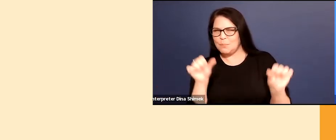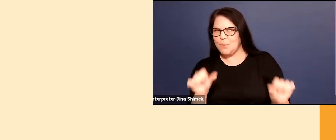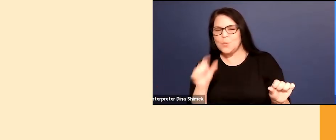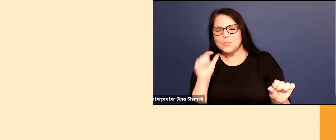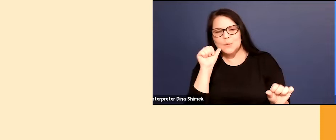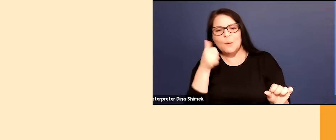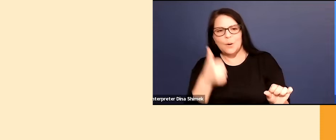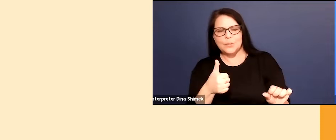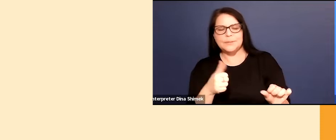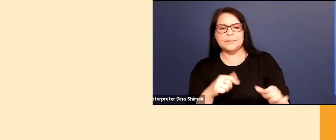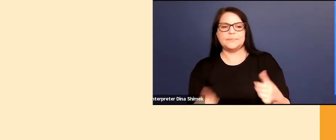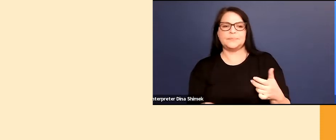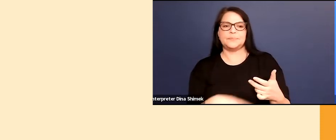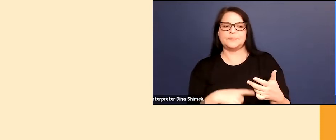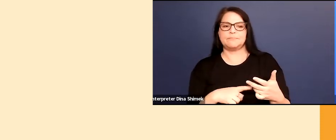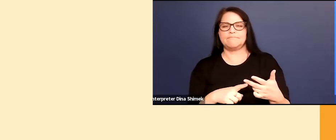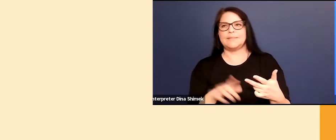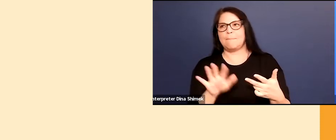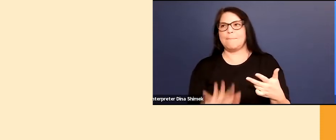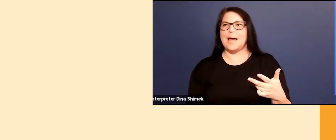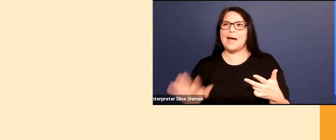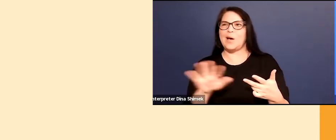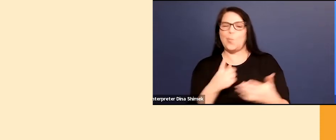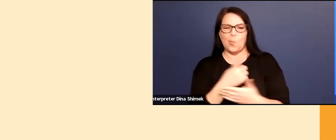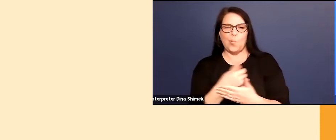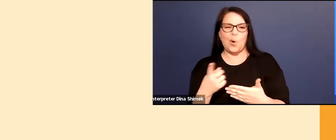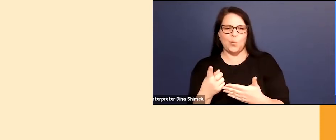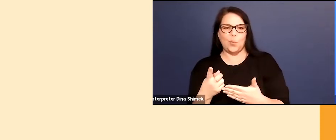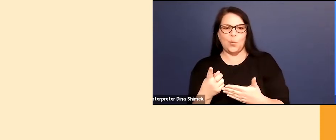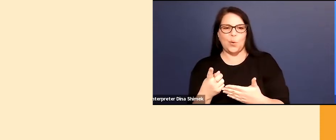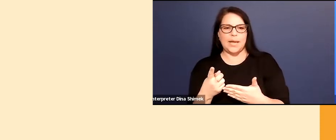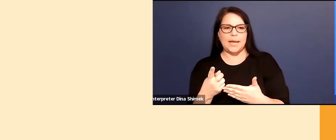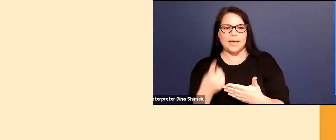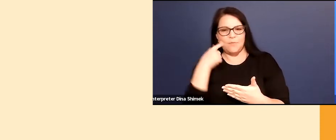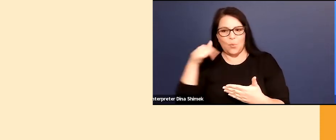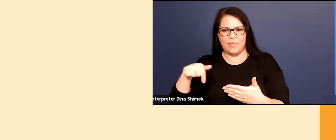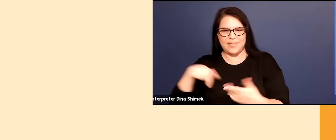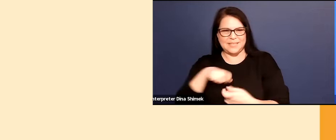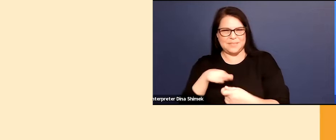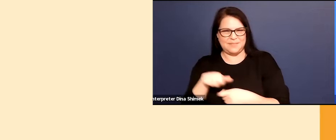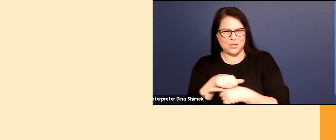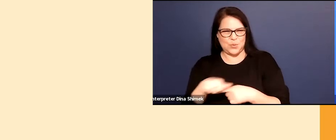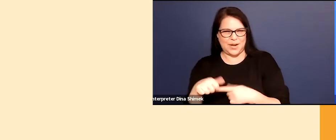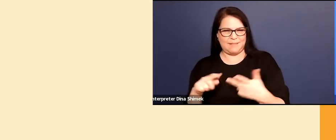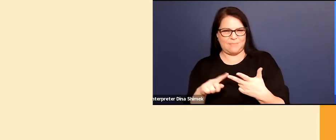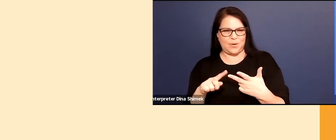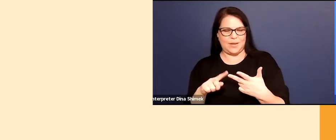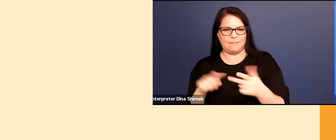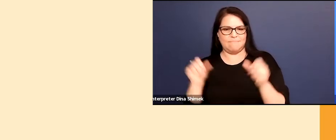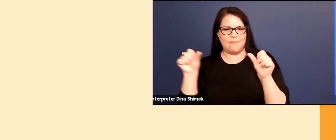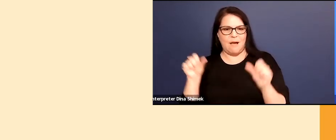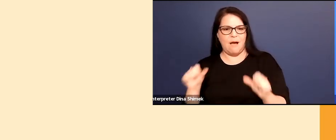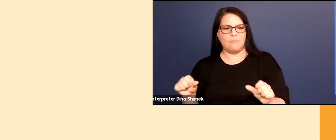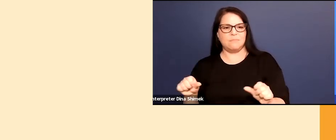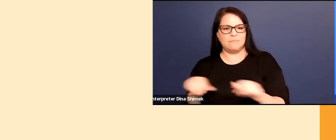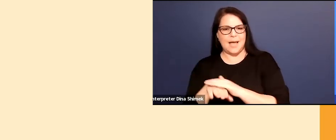tomorrow. And then it'll take me about a week to get this training number 3, up and on